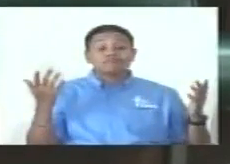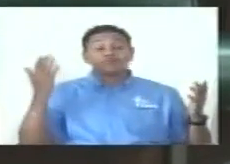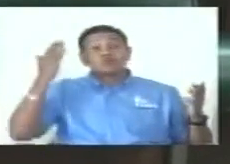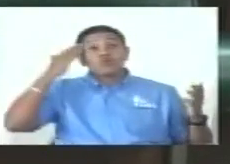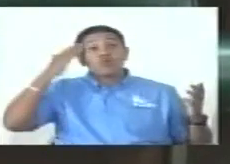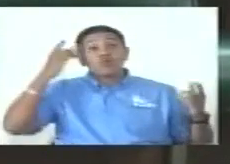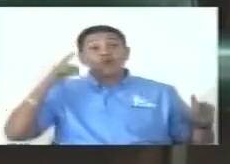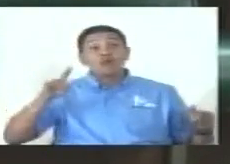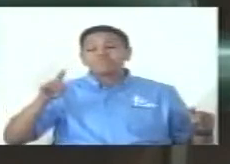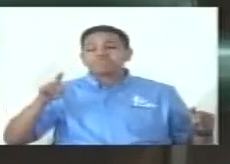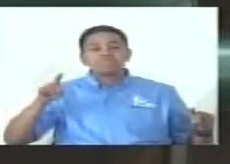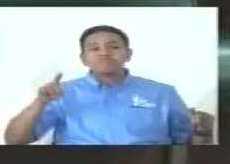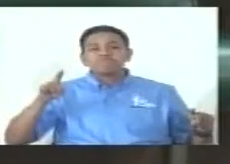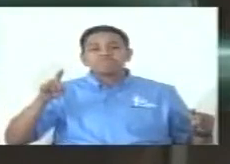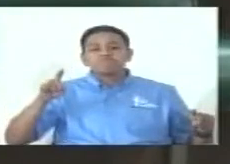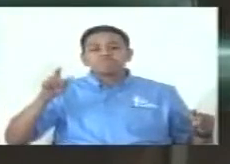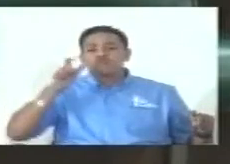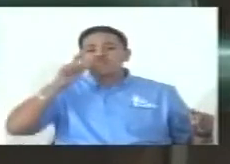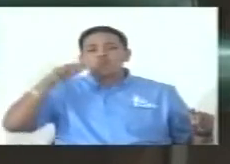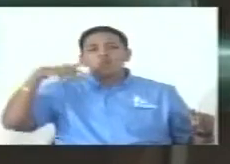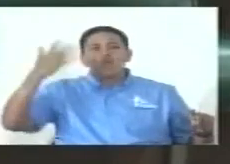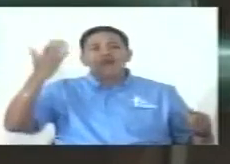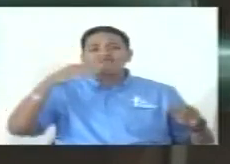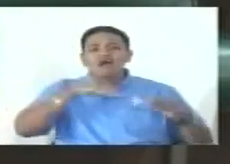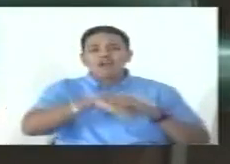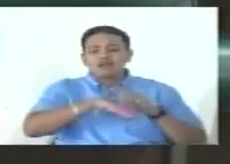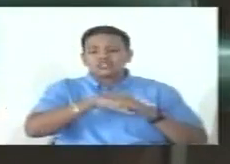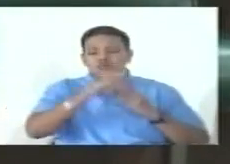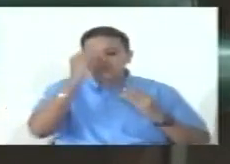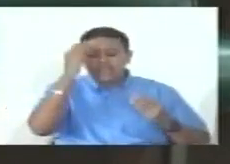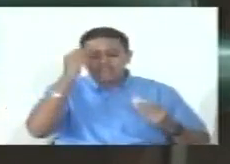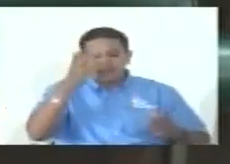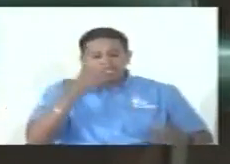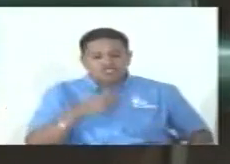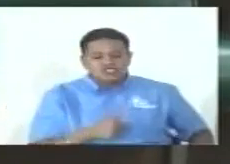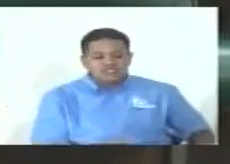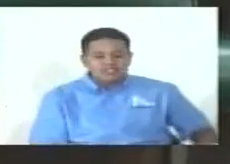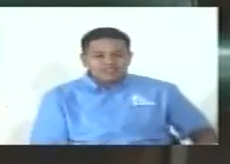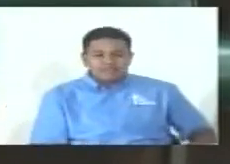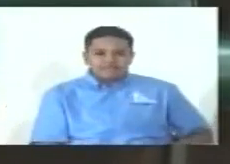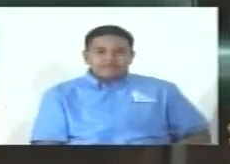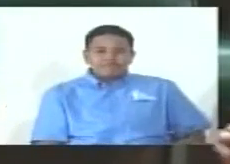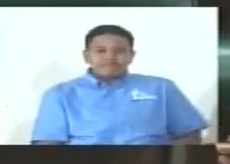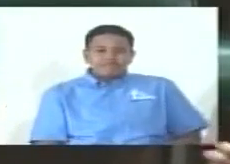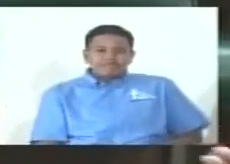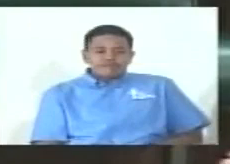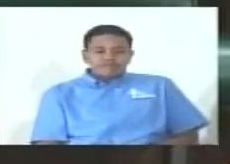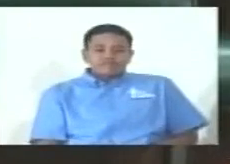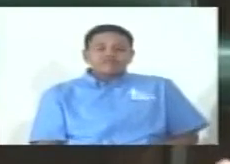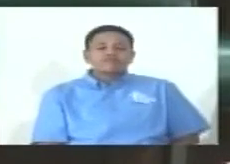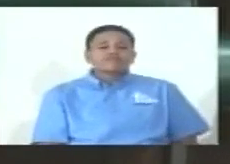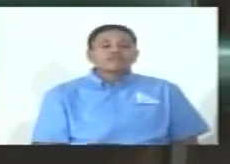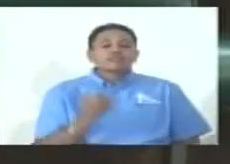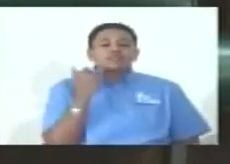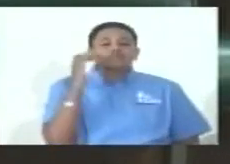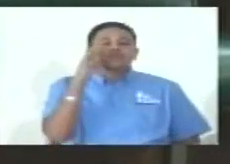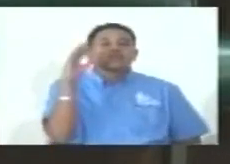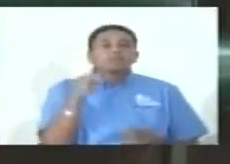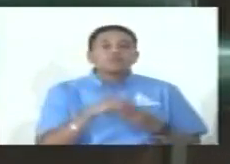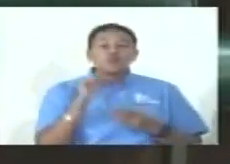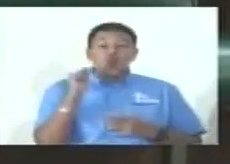who literally have no access to information. If we put all this in the mix, if